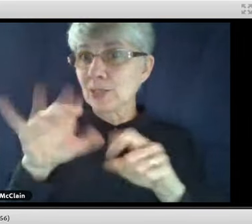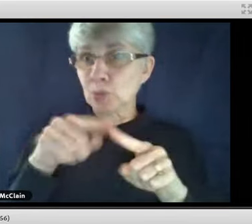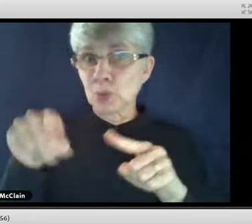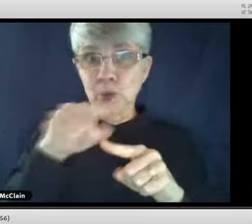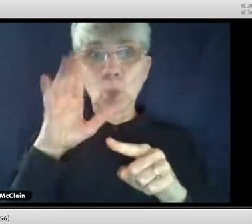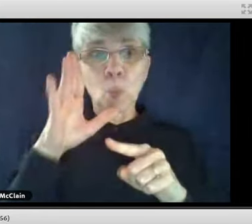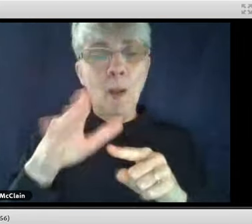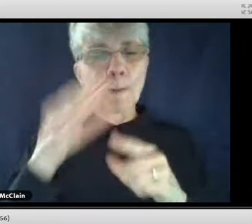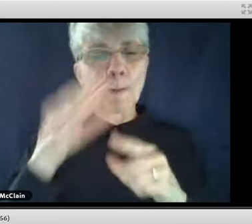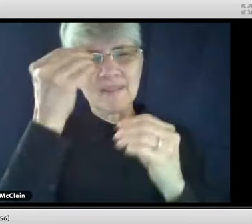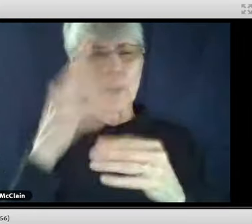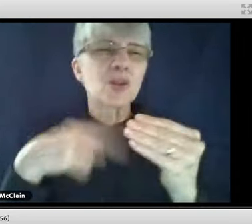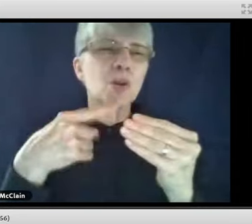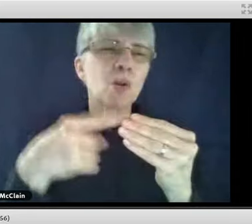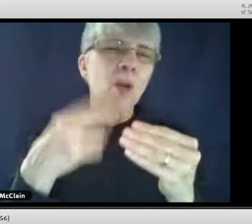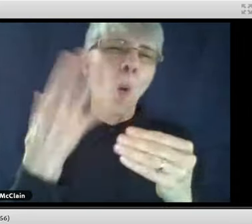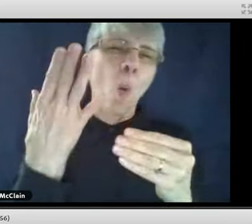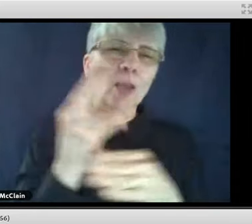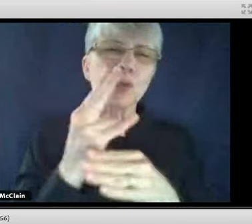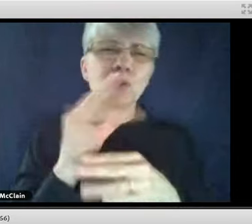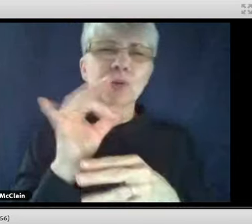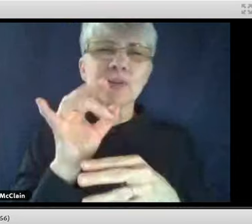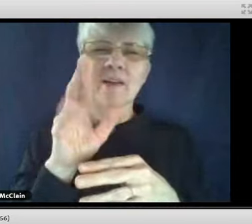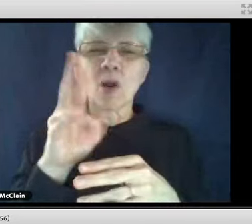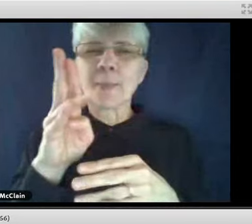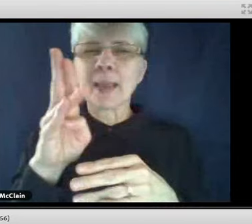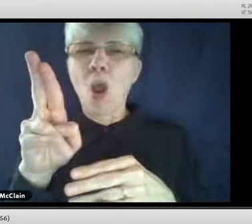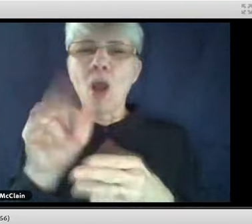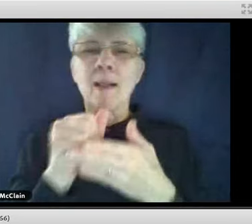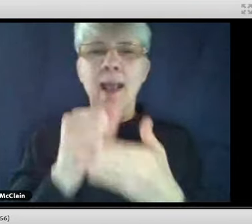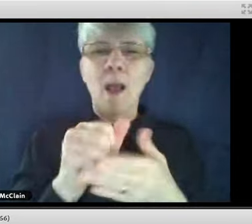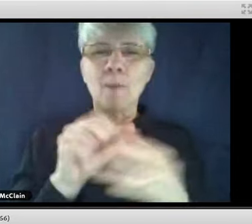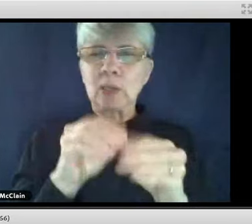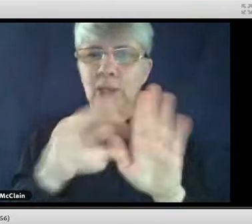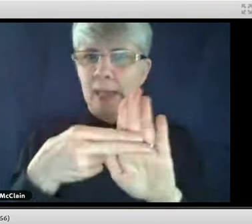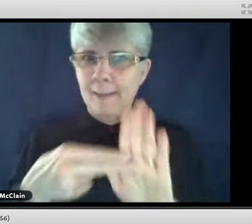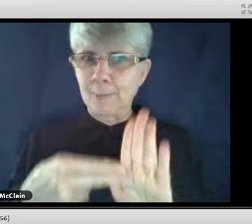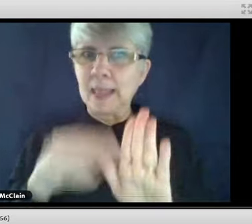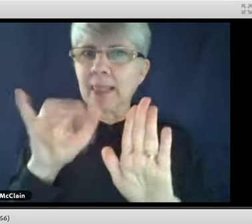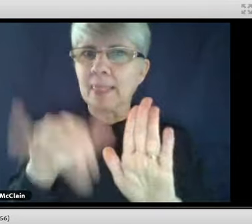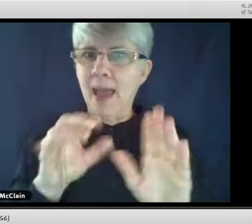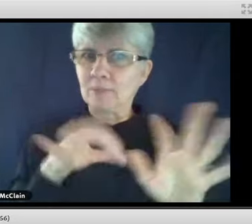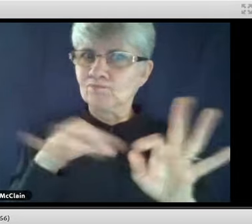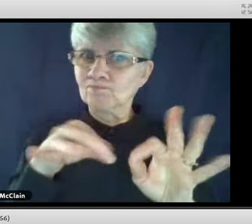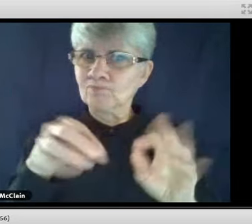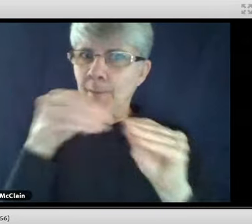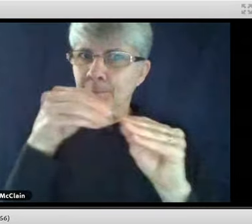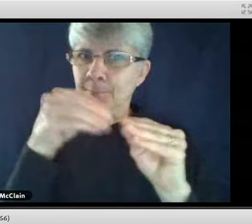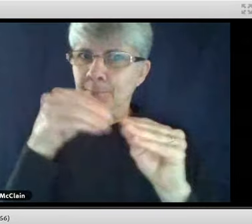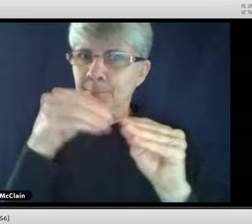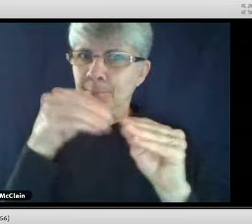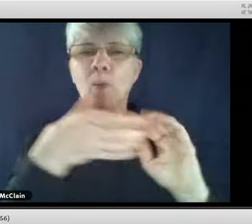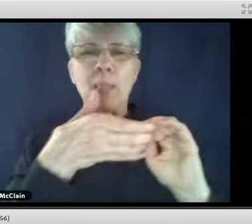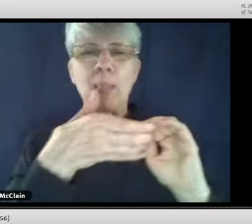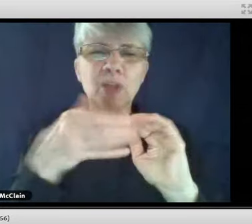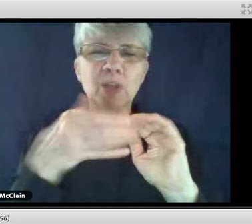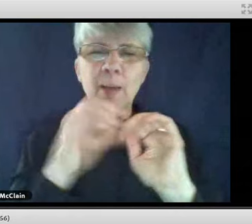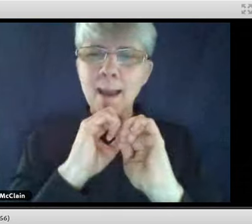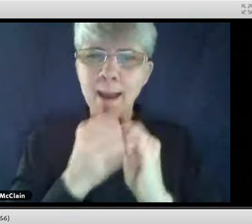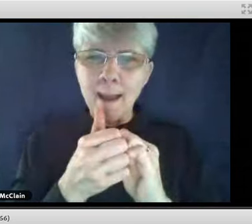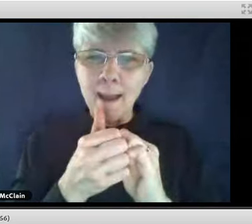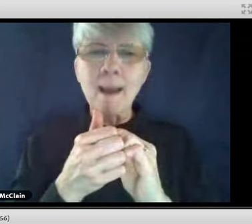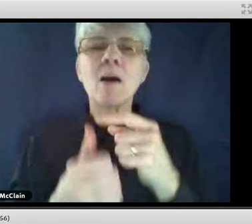of more information about why we want to use FRBR, because it's really helpful for clearly labeling the various entities and the relationships, okay? So you can